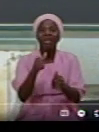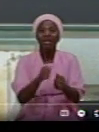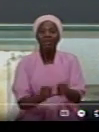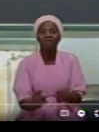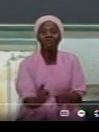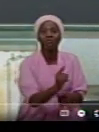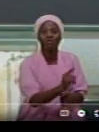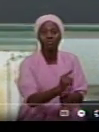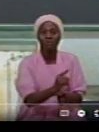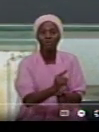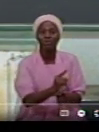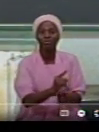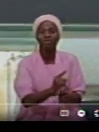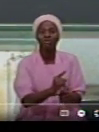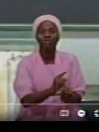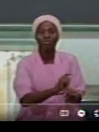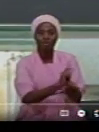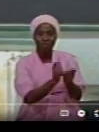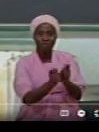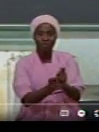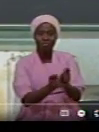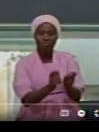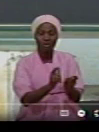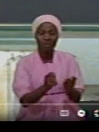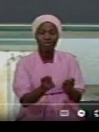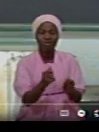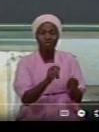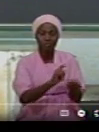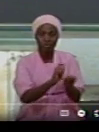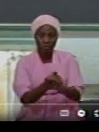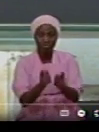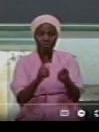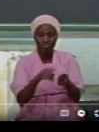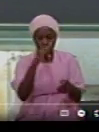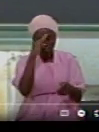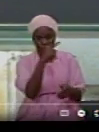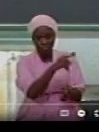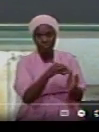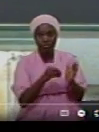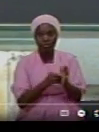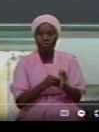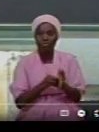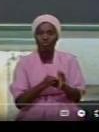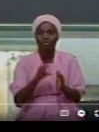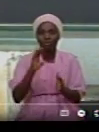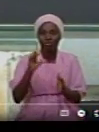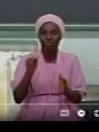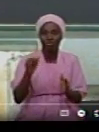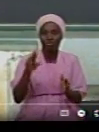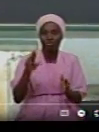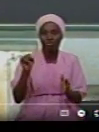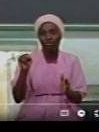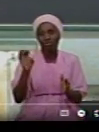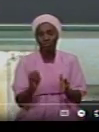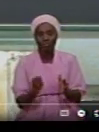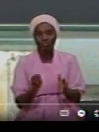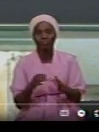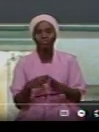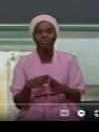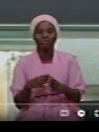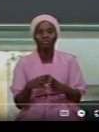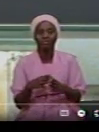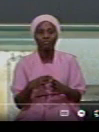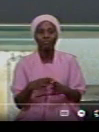turned to his own course as the horse rushes into the